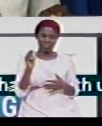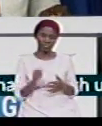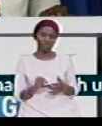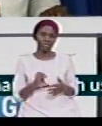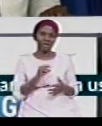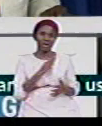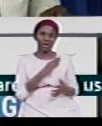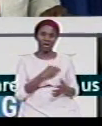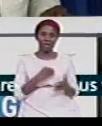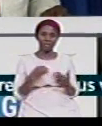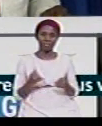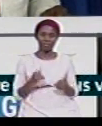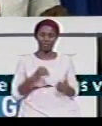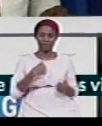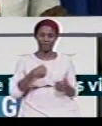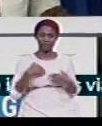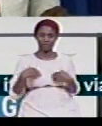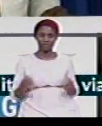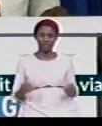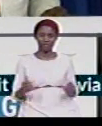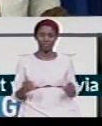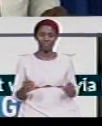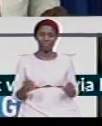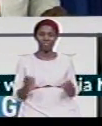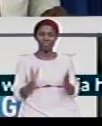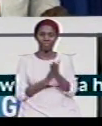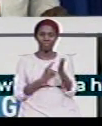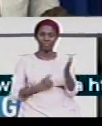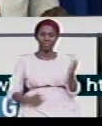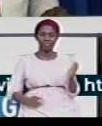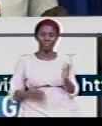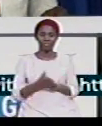he is a faithful God. Praise the Lord.